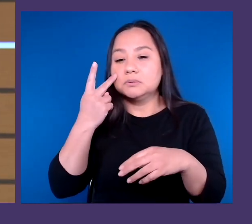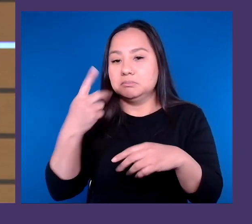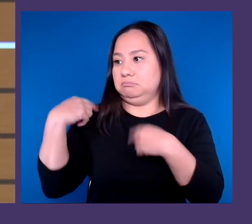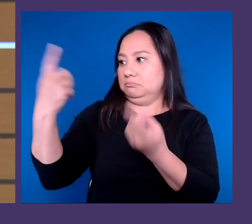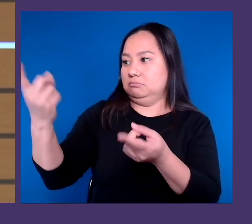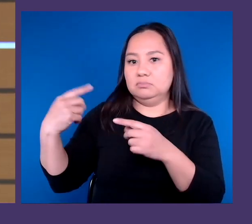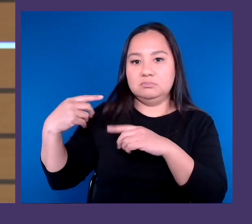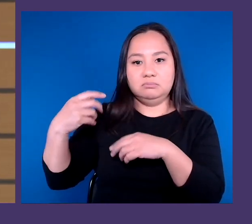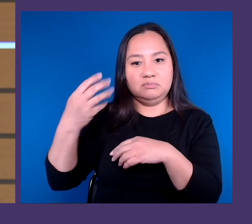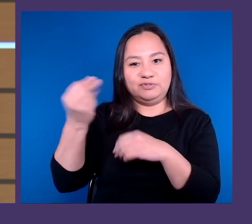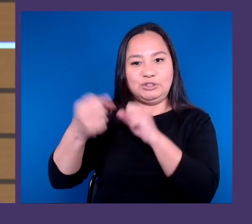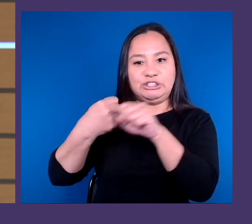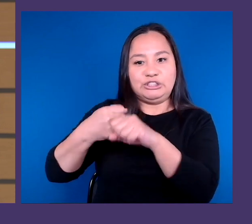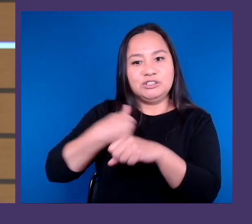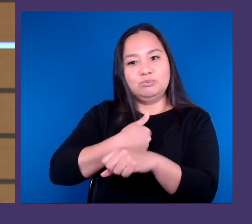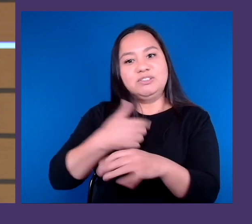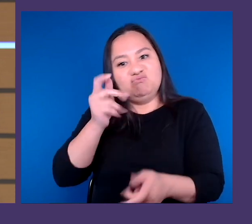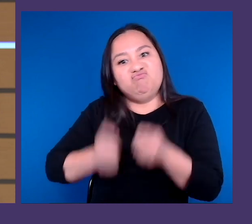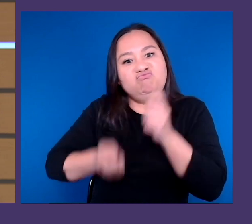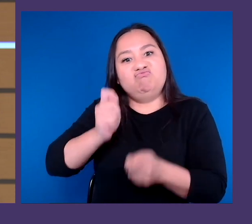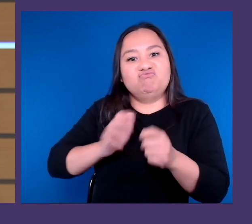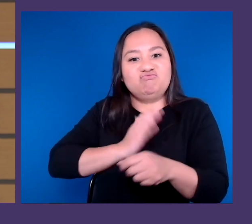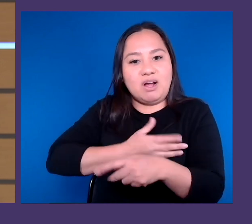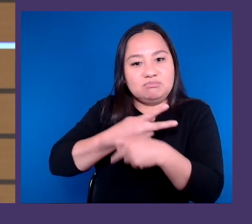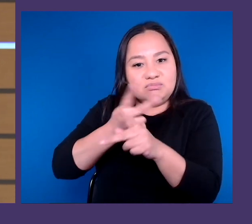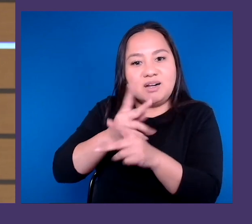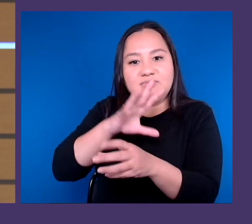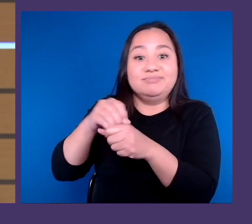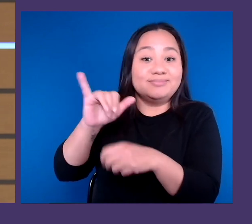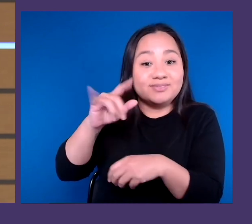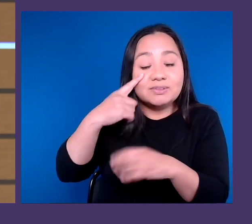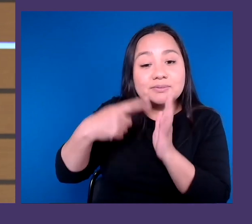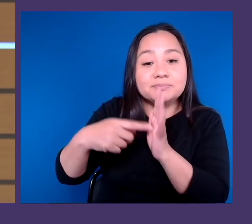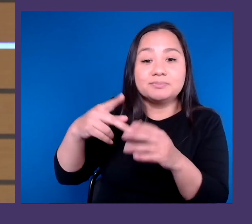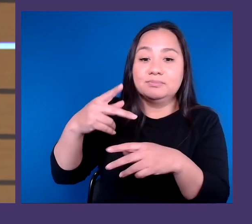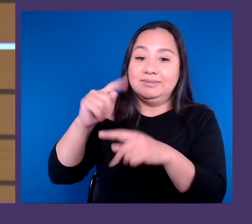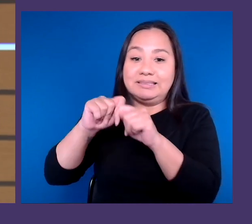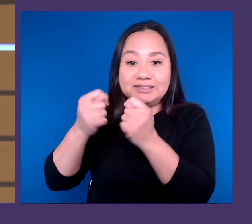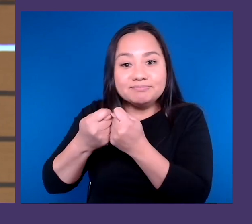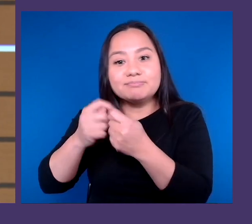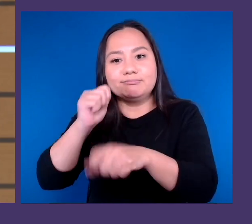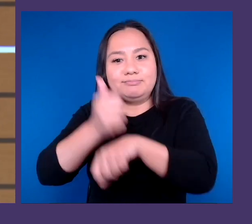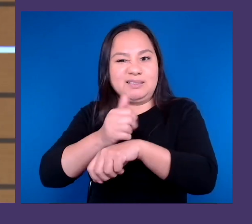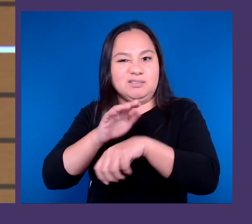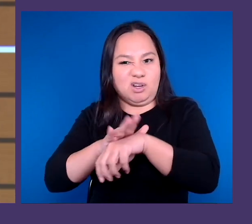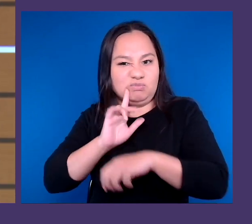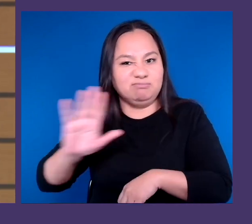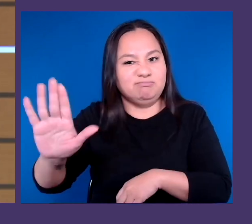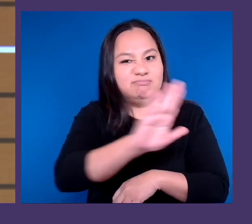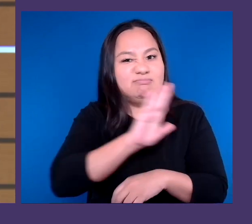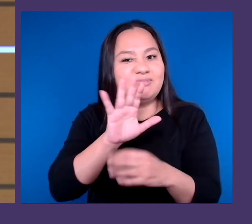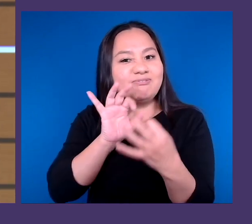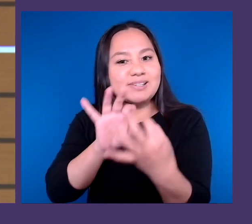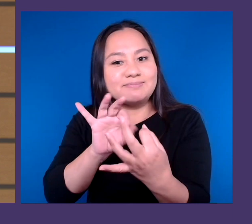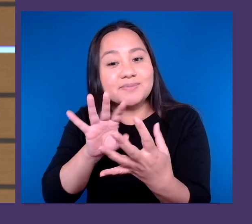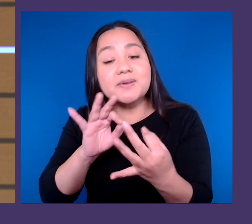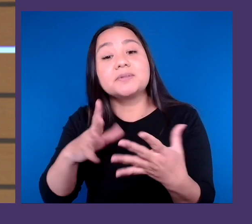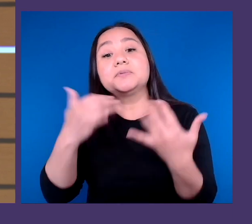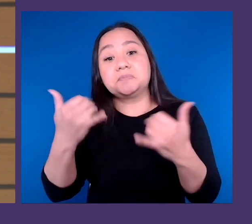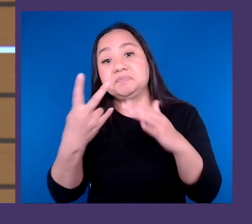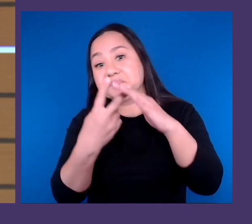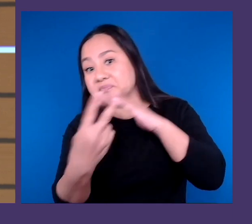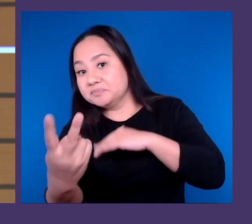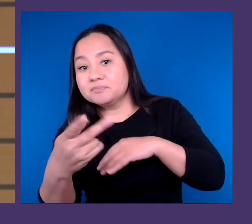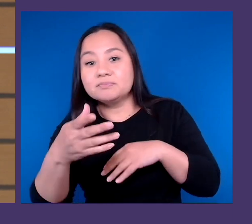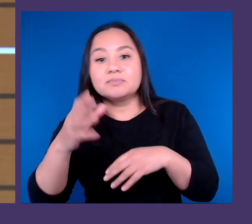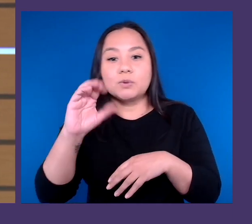on everybody's feedback. So looking ahead, Copilot for Microsoft 365, our goal is to continue to set